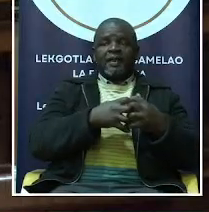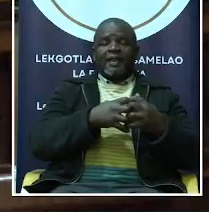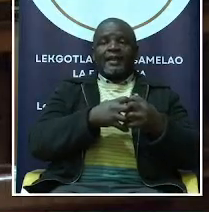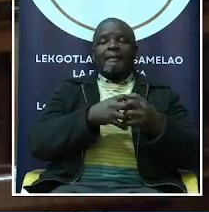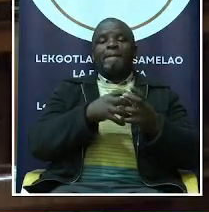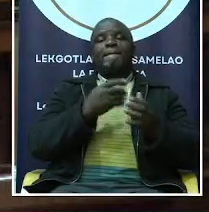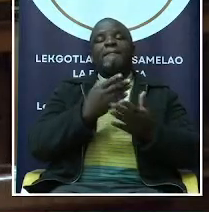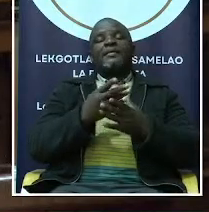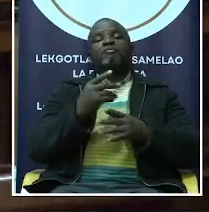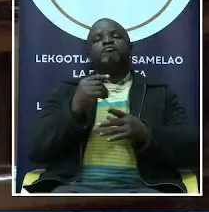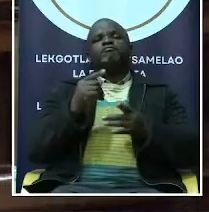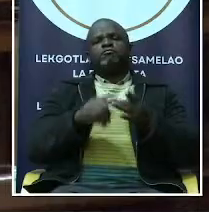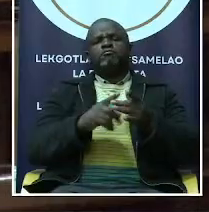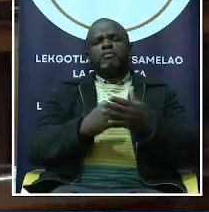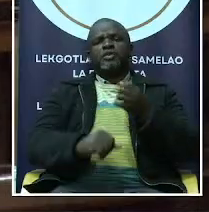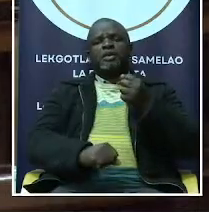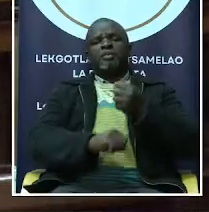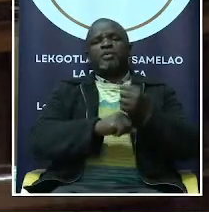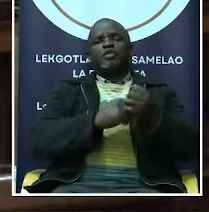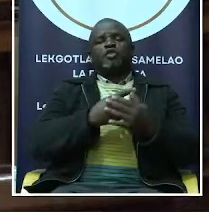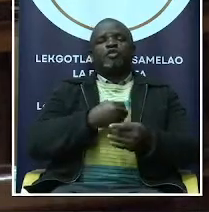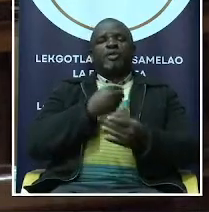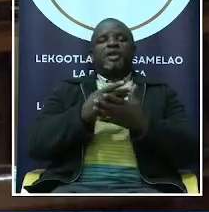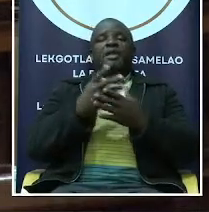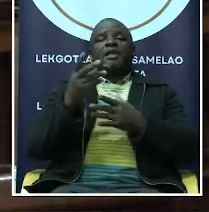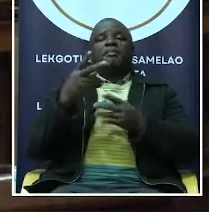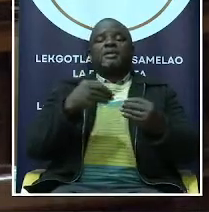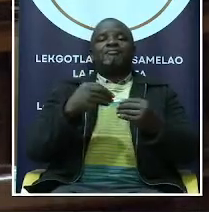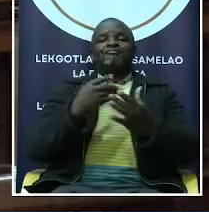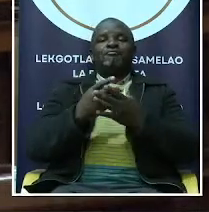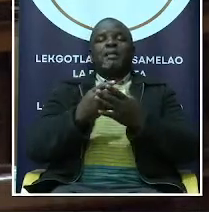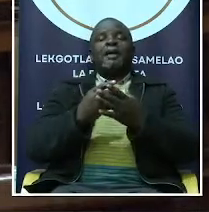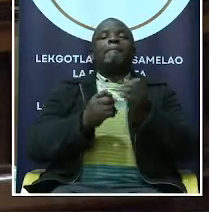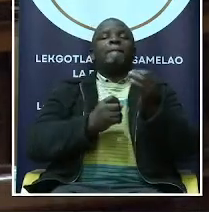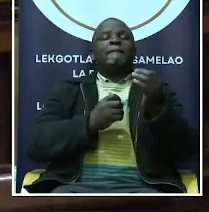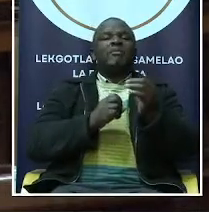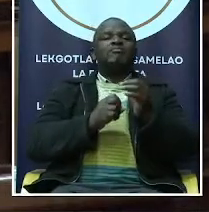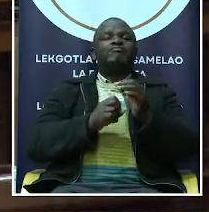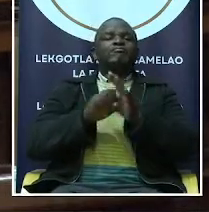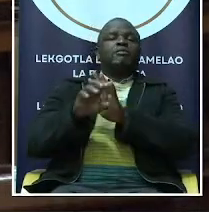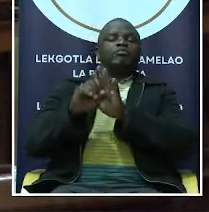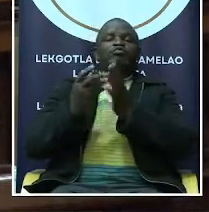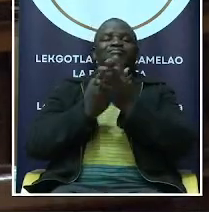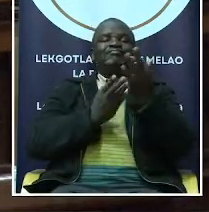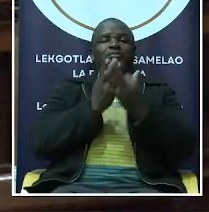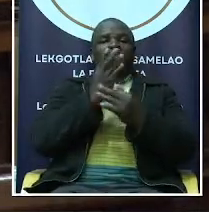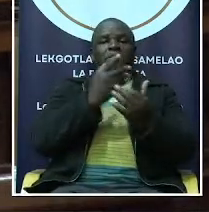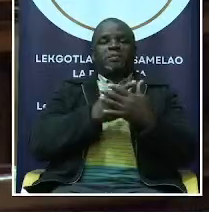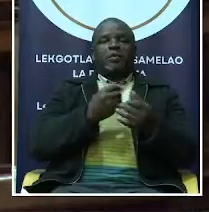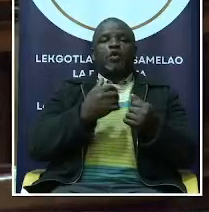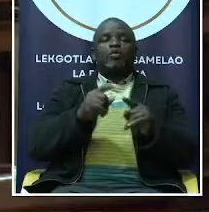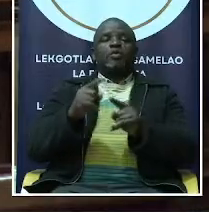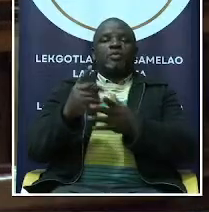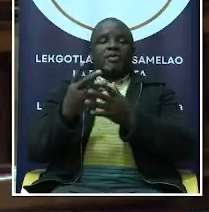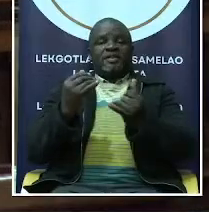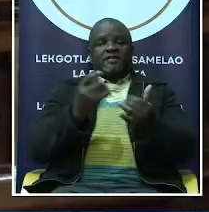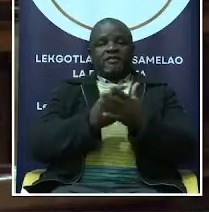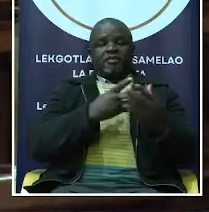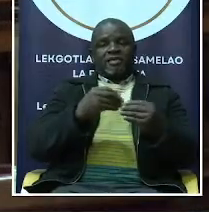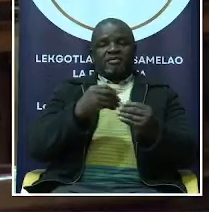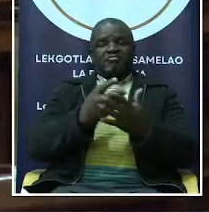supporting youth enterprises and promoting access to public procurement opportunities for young people.